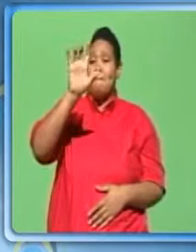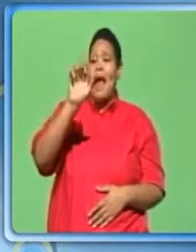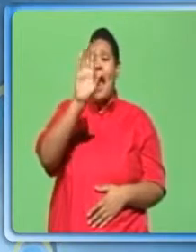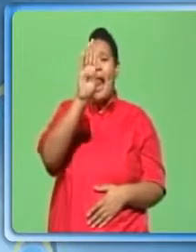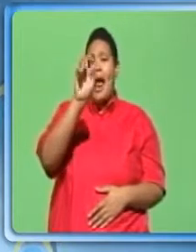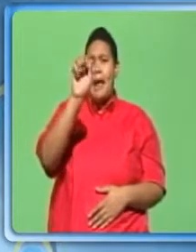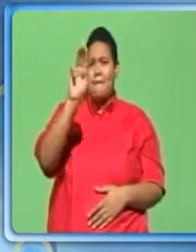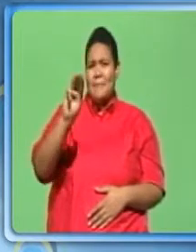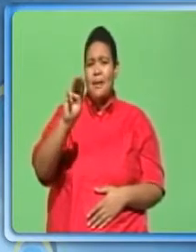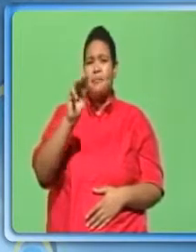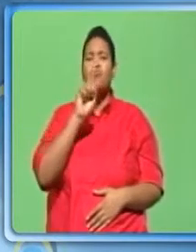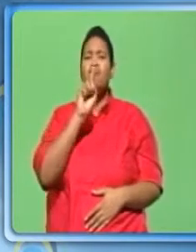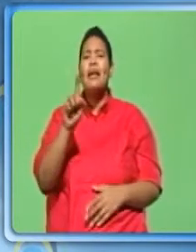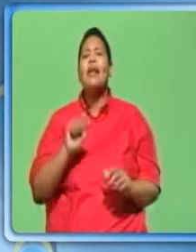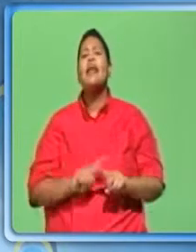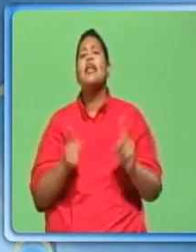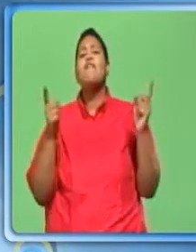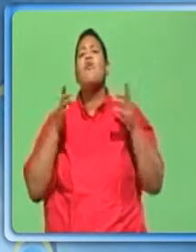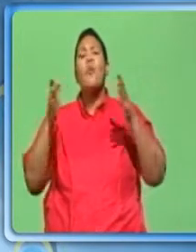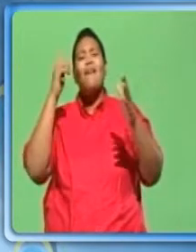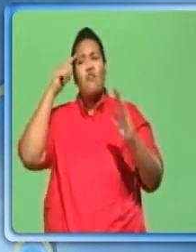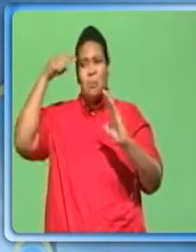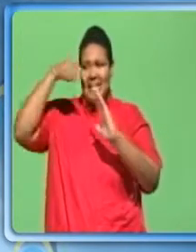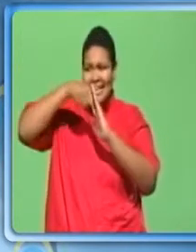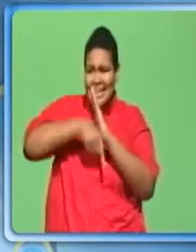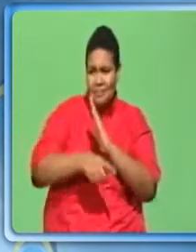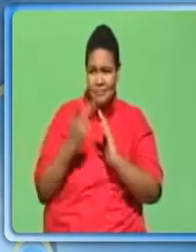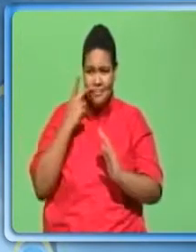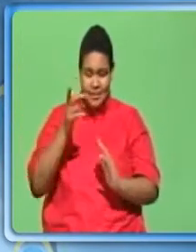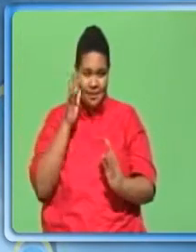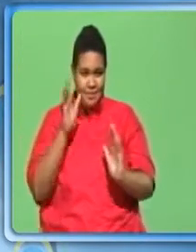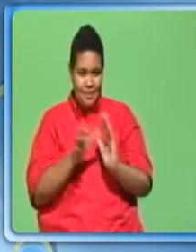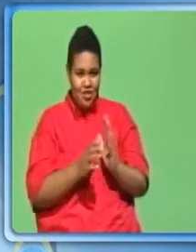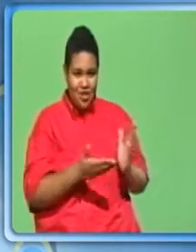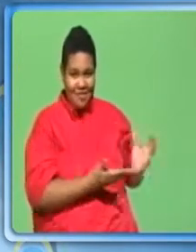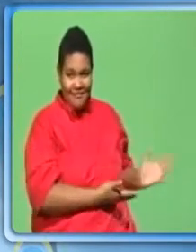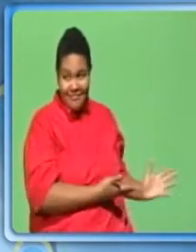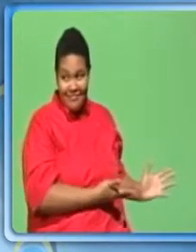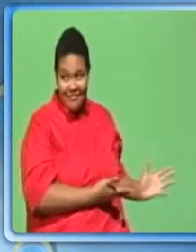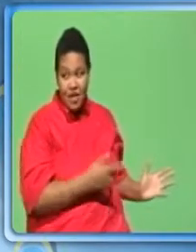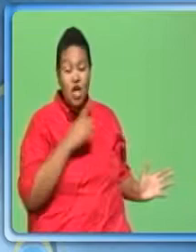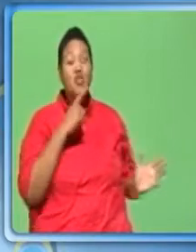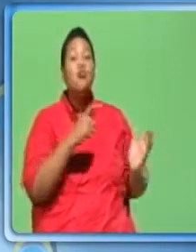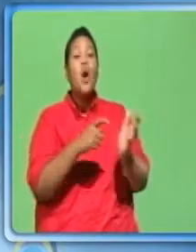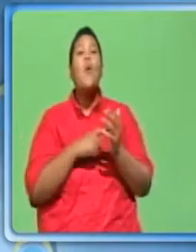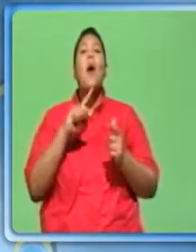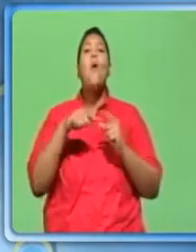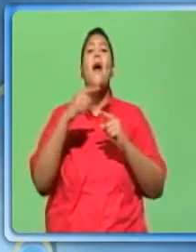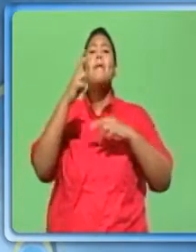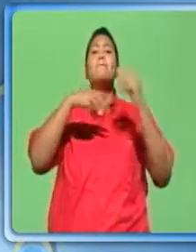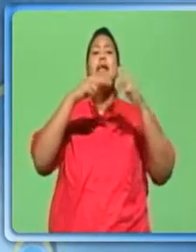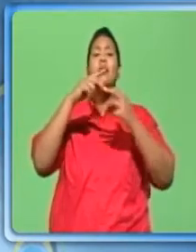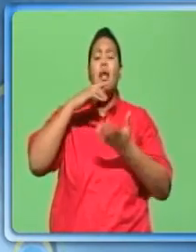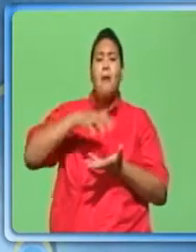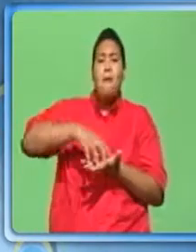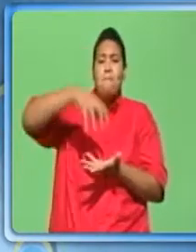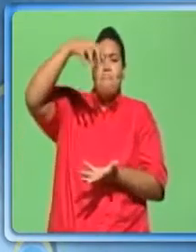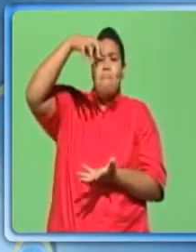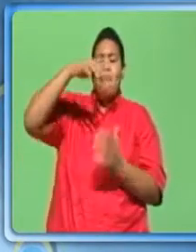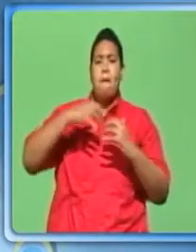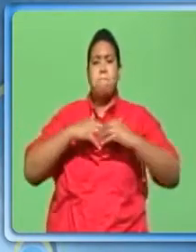foundation is an alternative to deep strip foundation. It is required when buildings are erected on